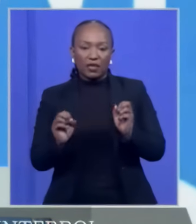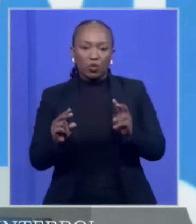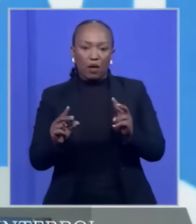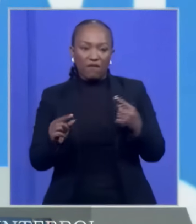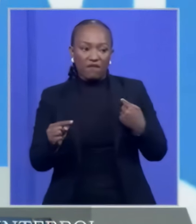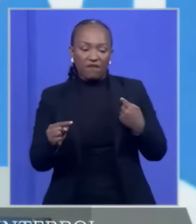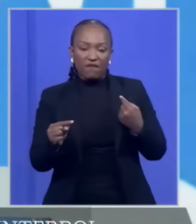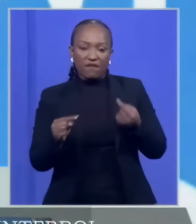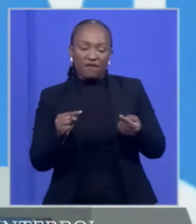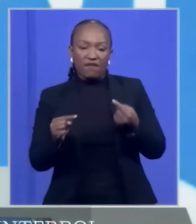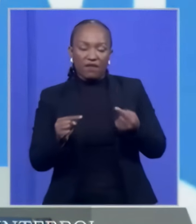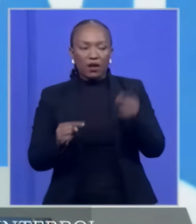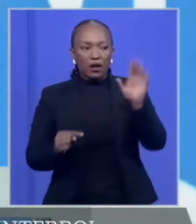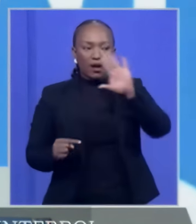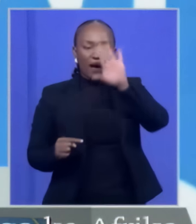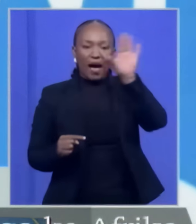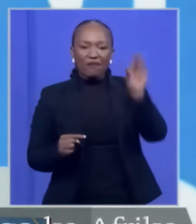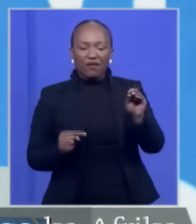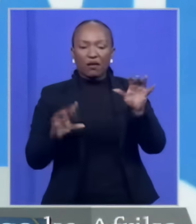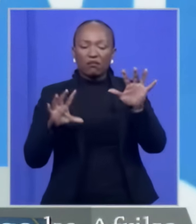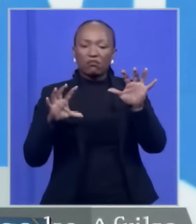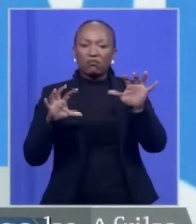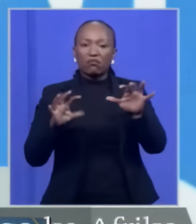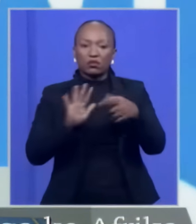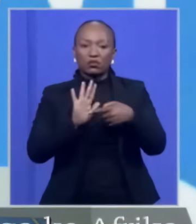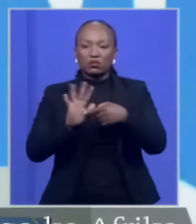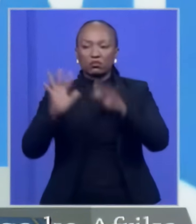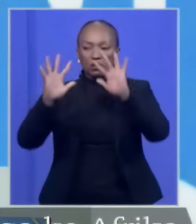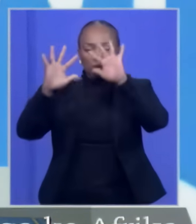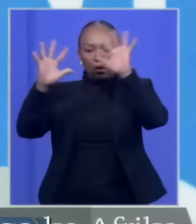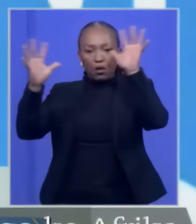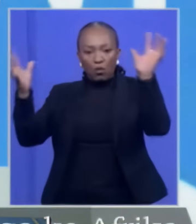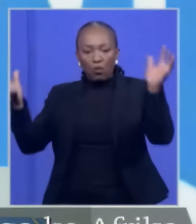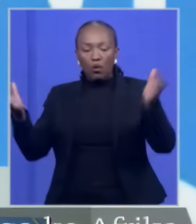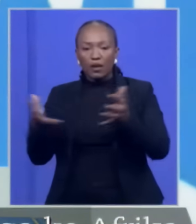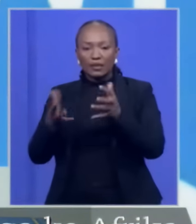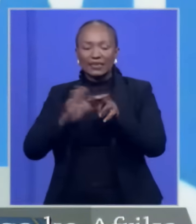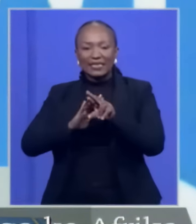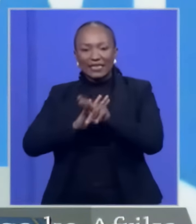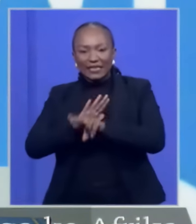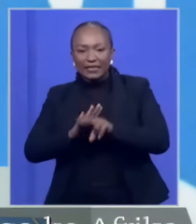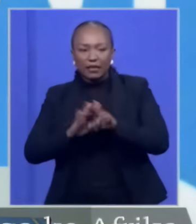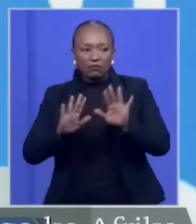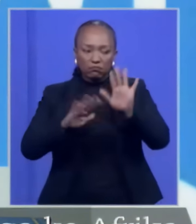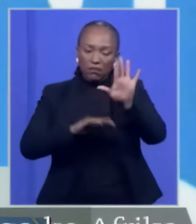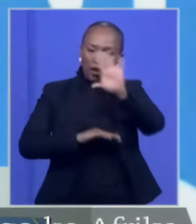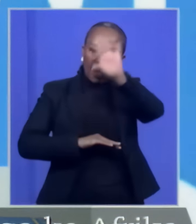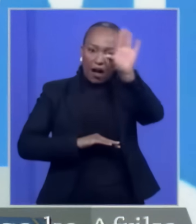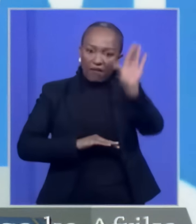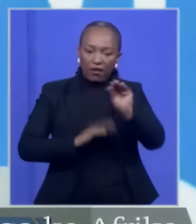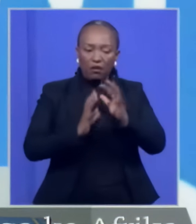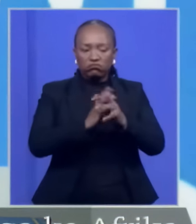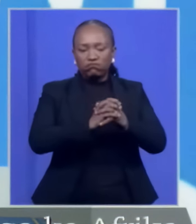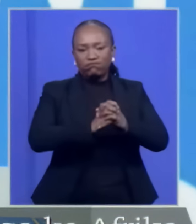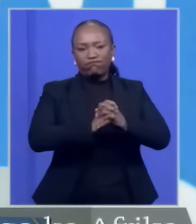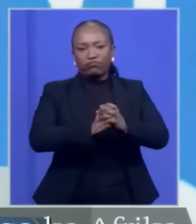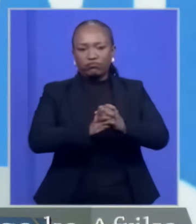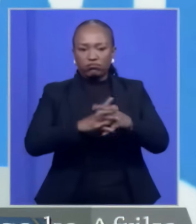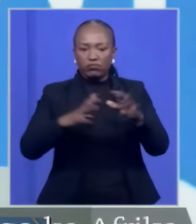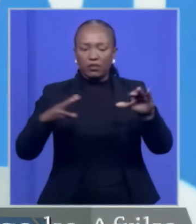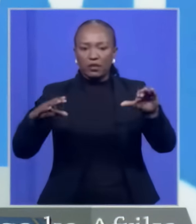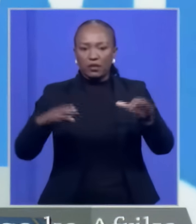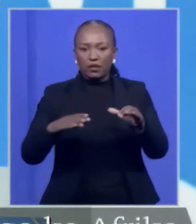law enforcement has shown the world the strength of the region unity, backed by